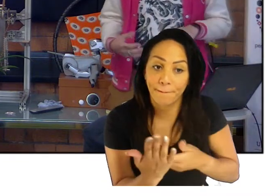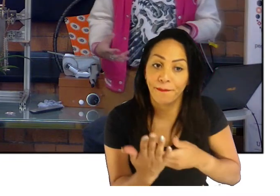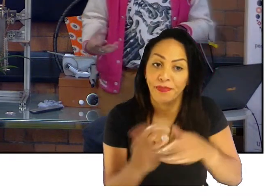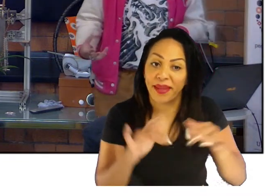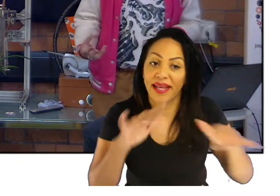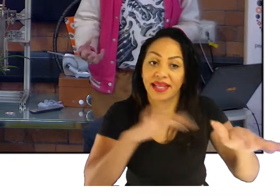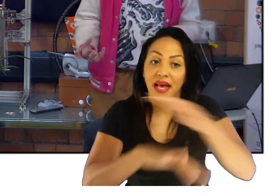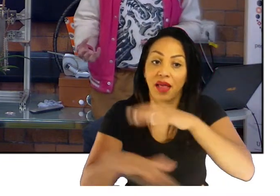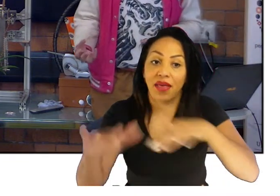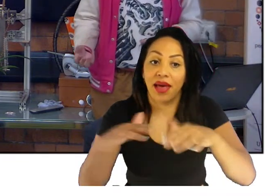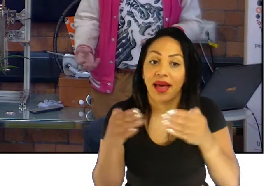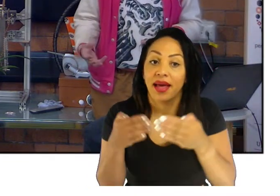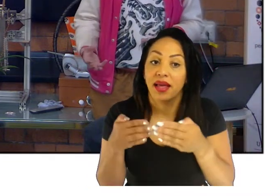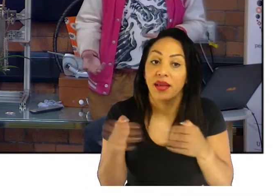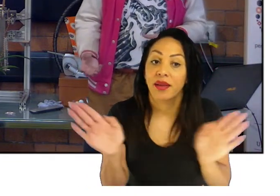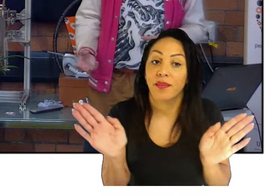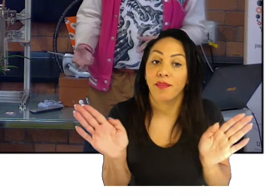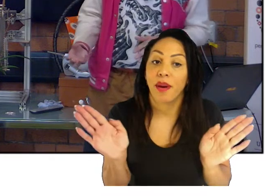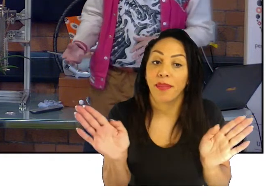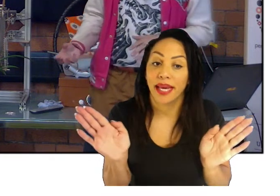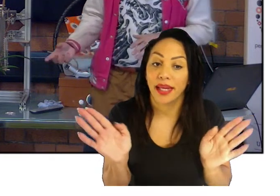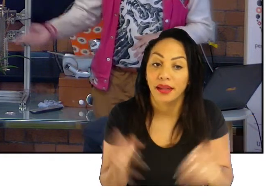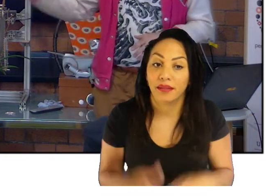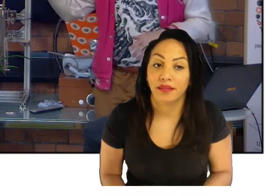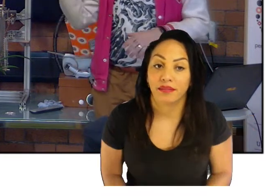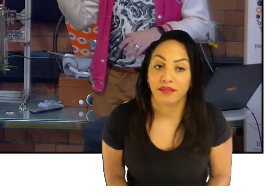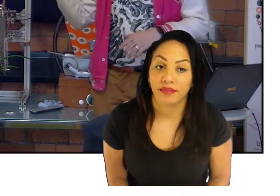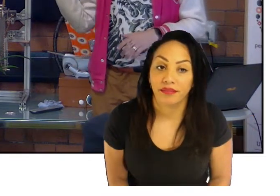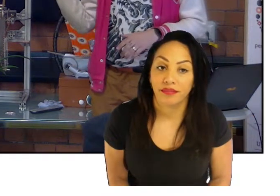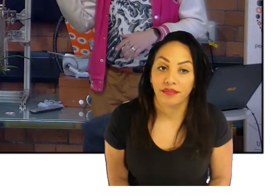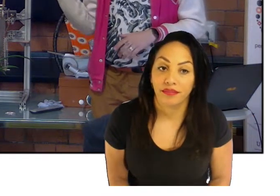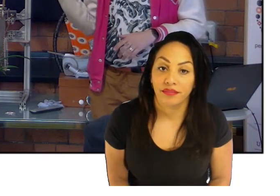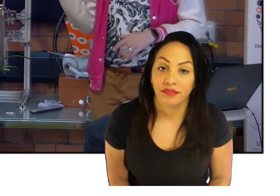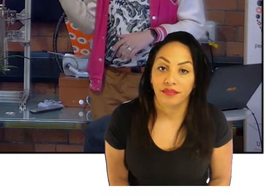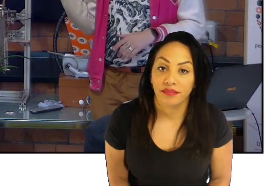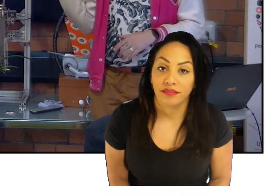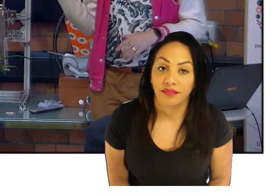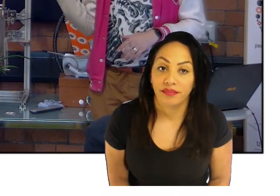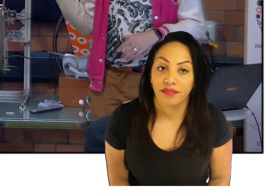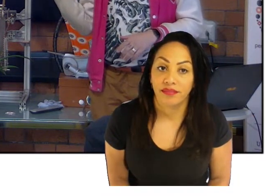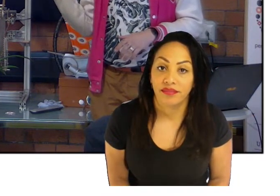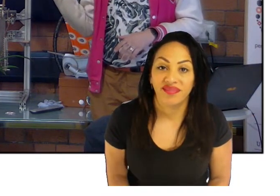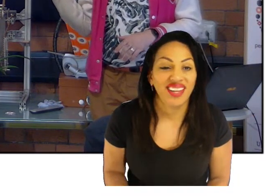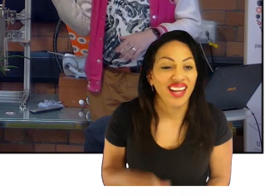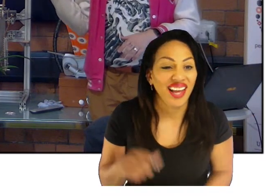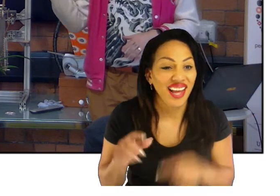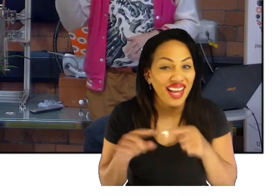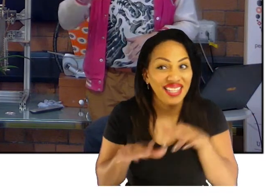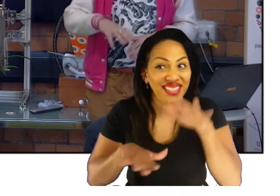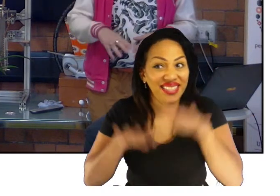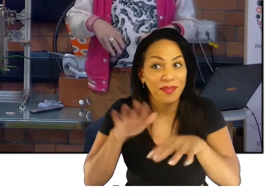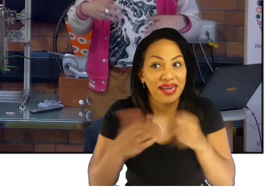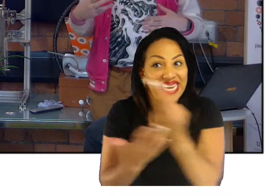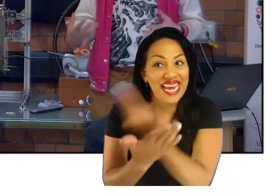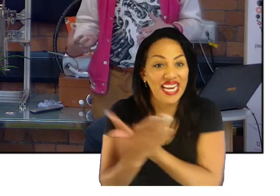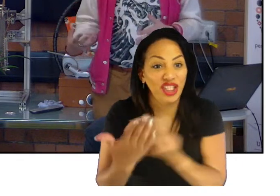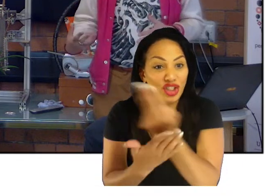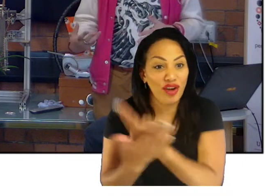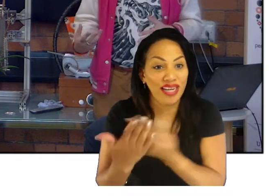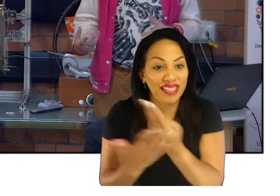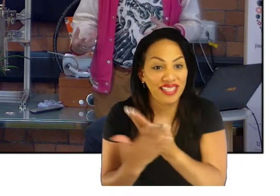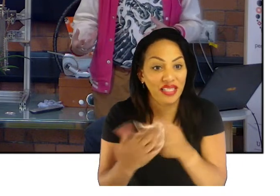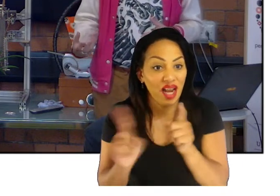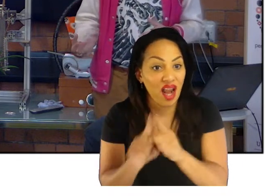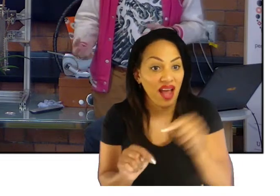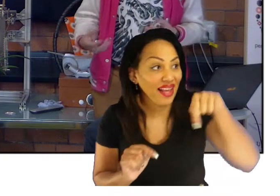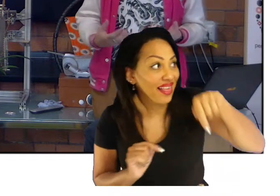public. It's in all my email signatures, and it is illustrated in much the same way as this talk, because when I